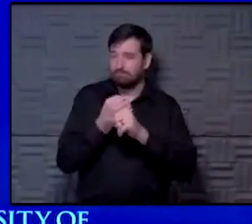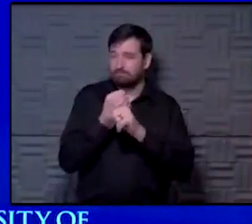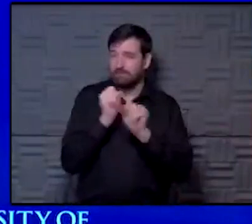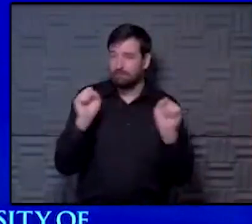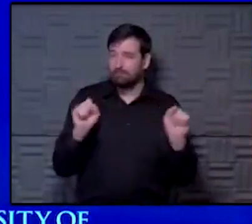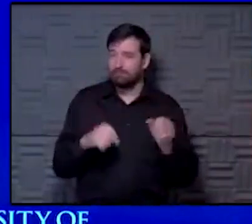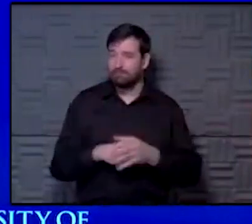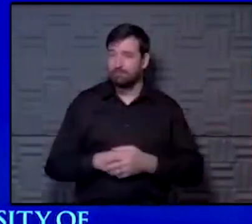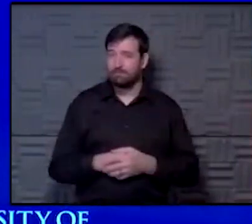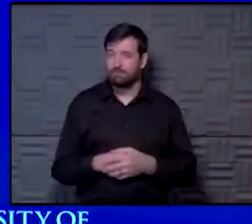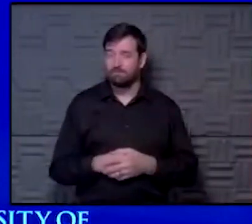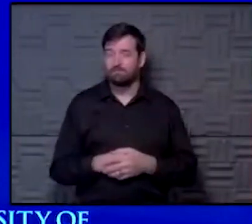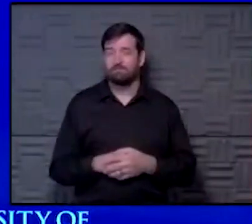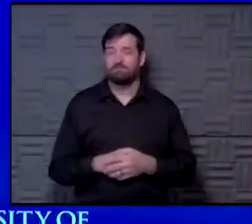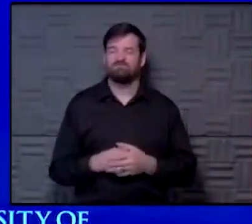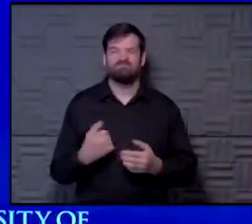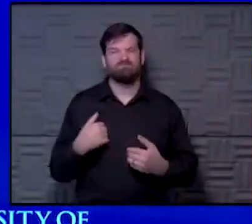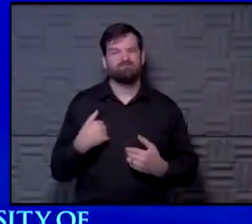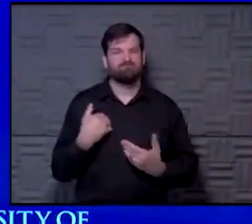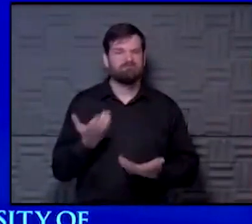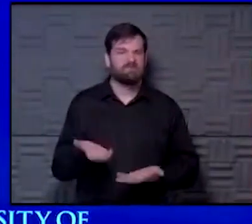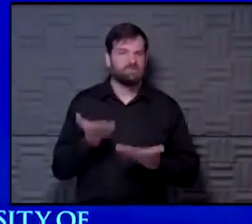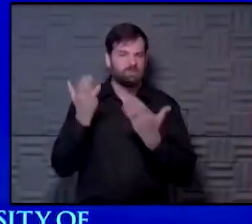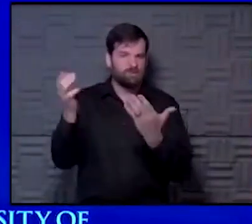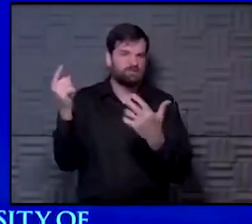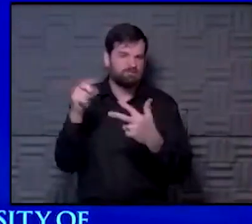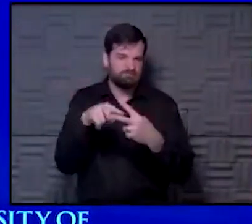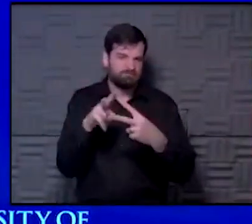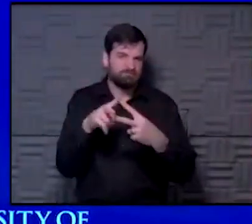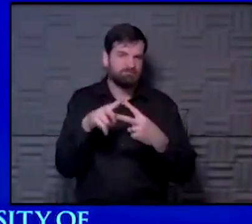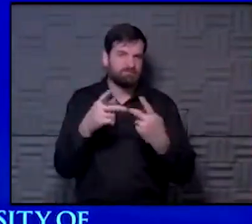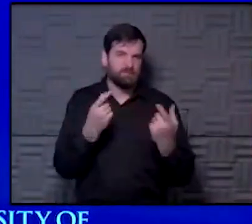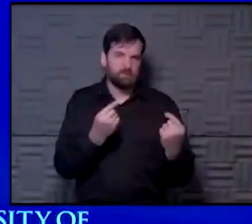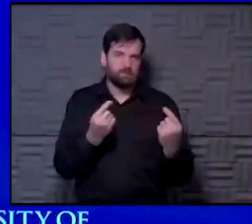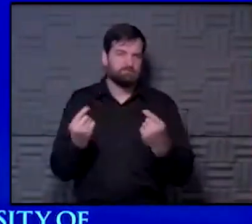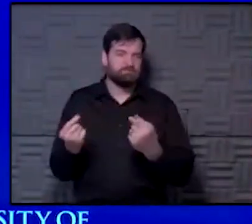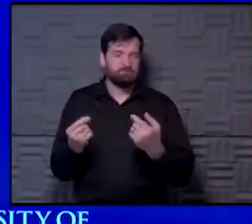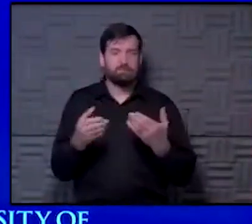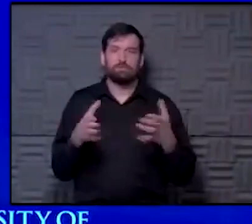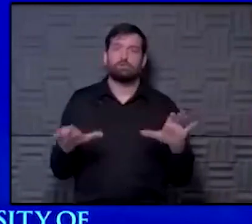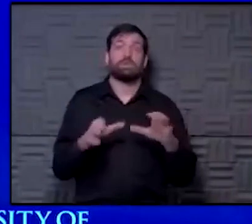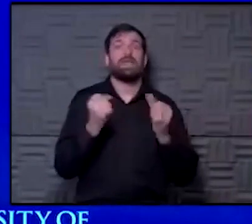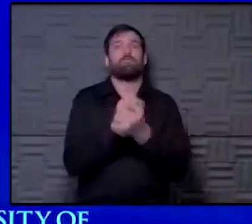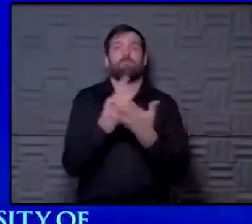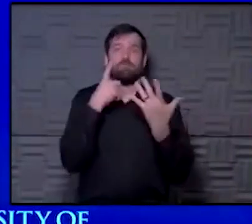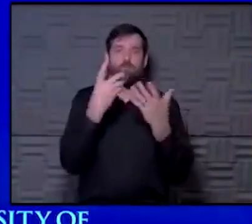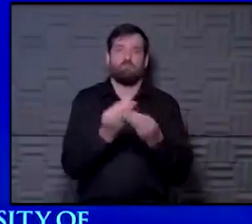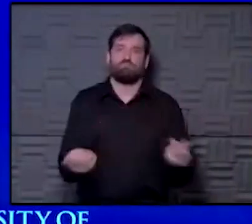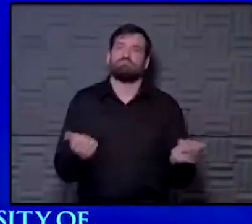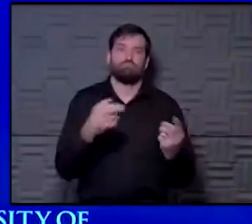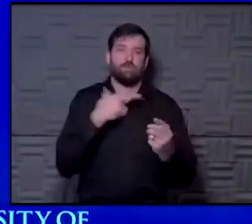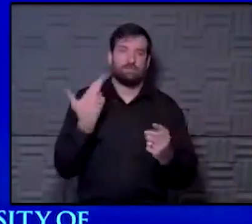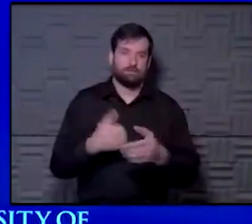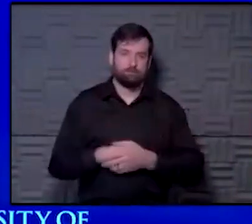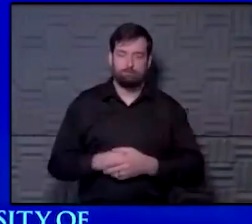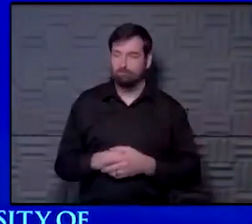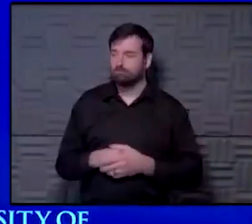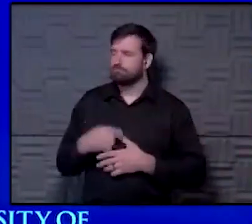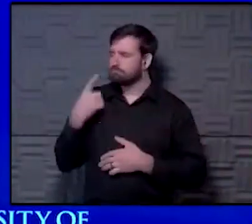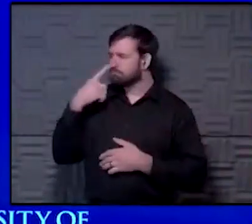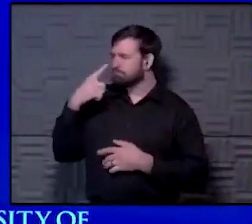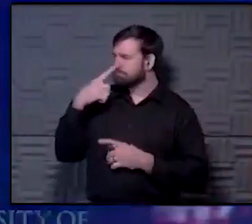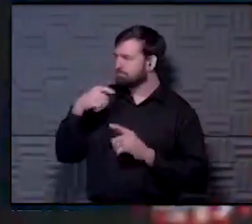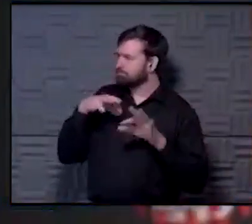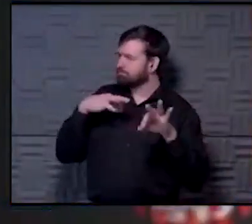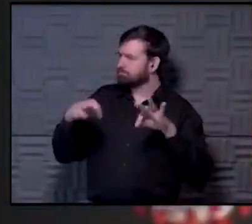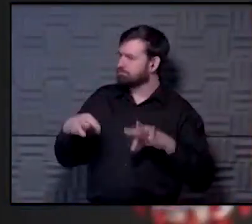So I would suggest you do those things, right? 2 broad paths to do everything you can to mitigate their risk. Can you elaborate